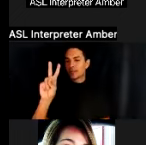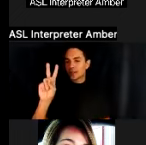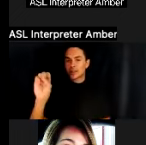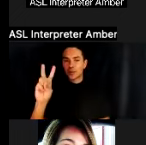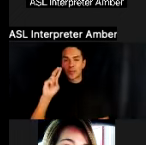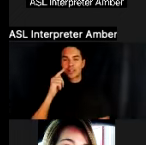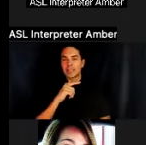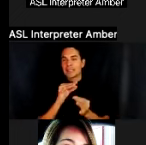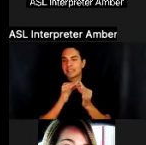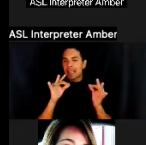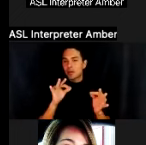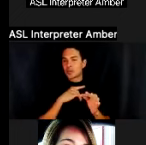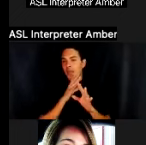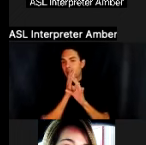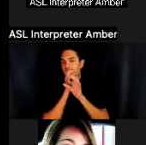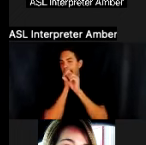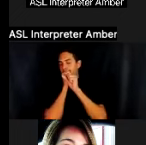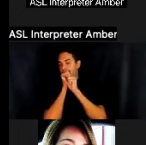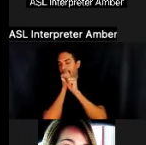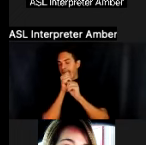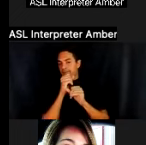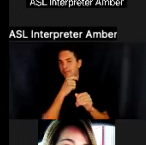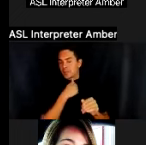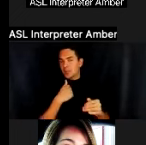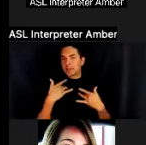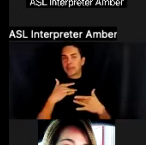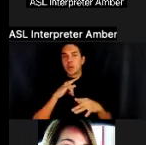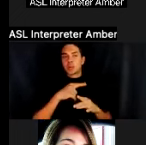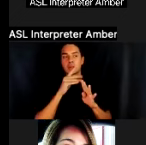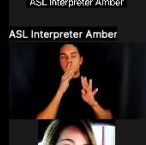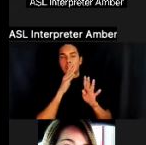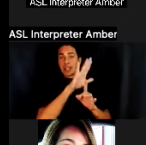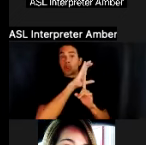language ceremony, that folks crave that knowledge and turn a blind eye to